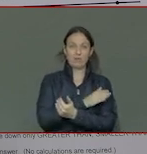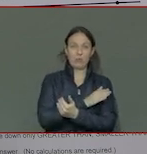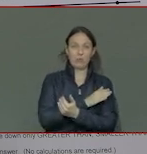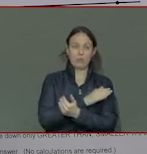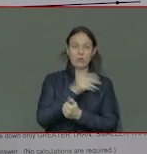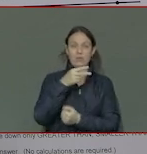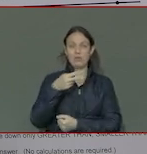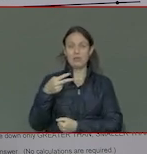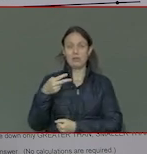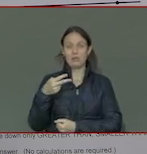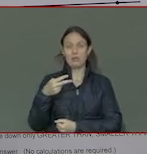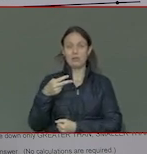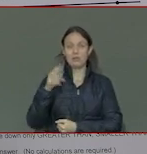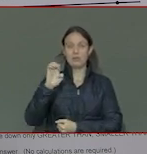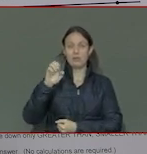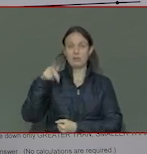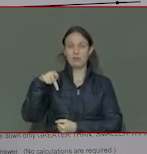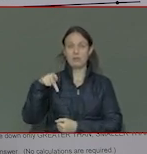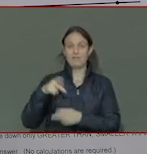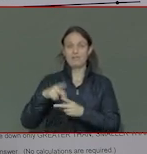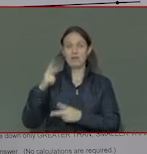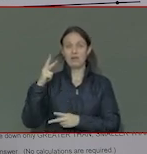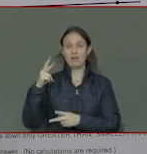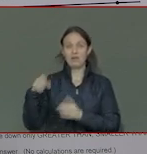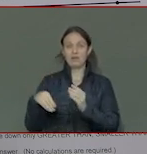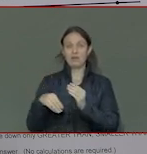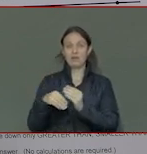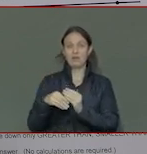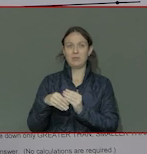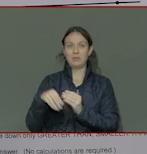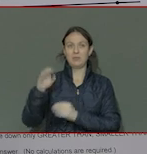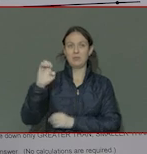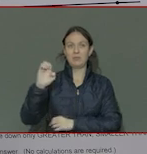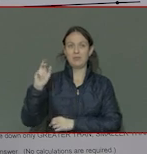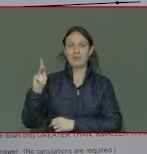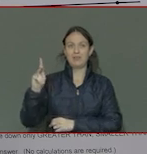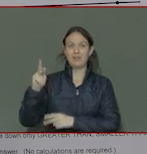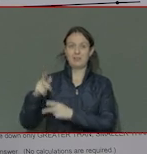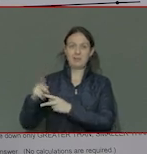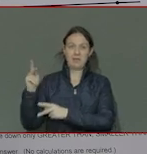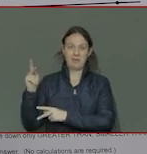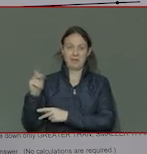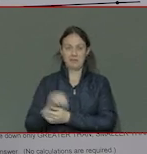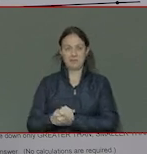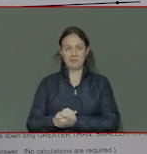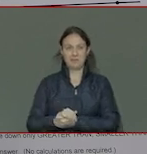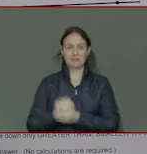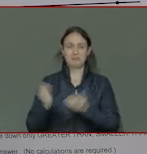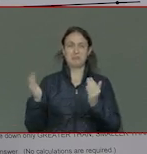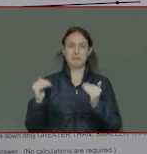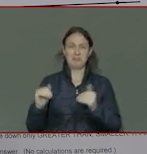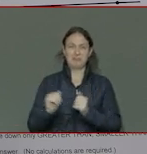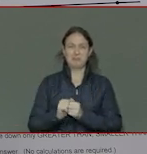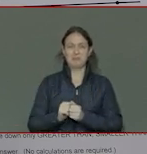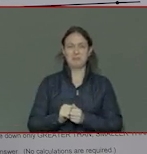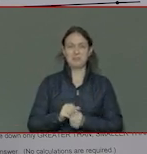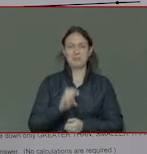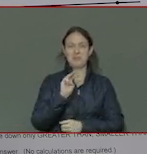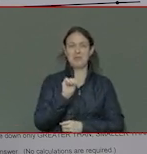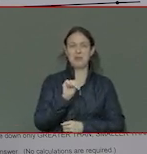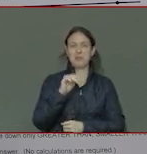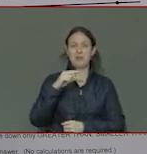EP final plus EK final. And then you say